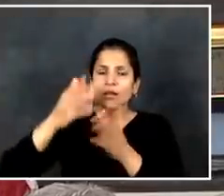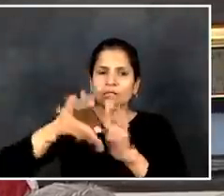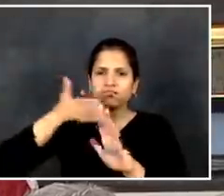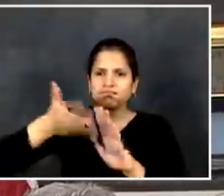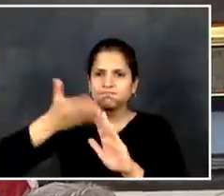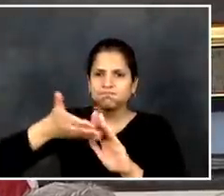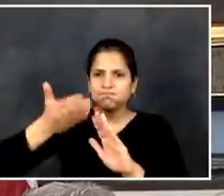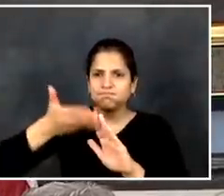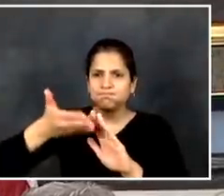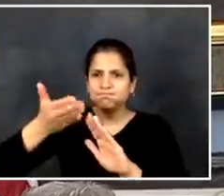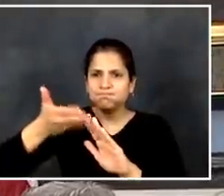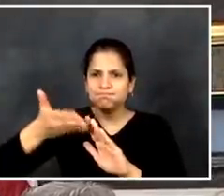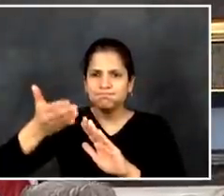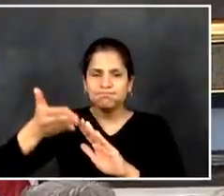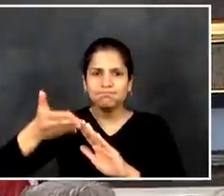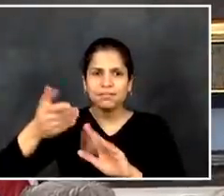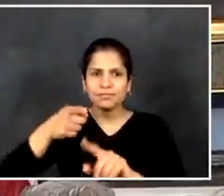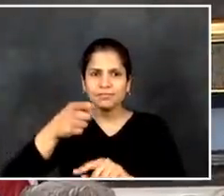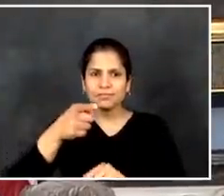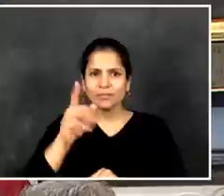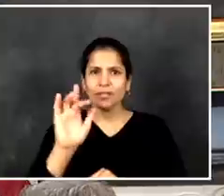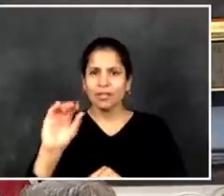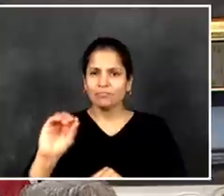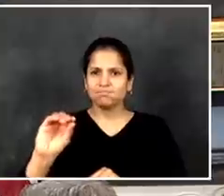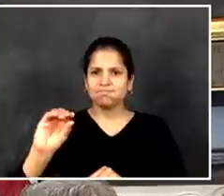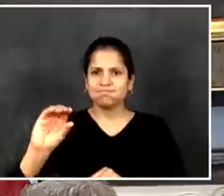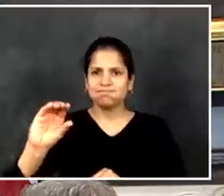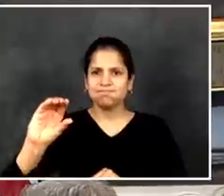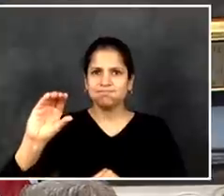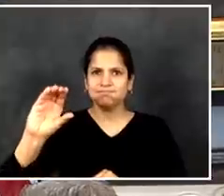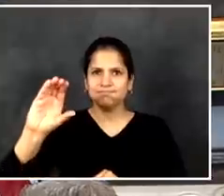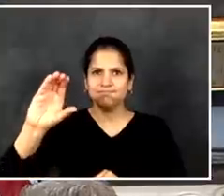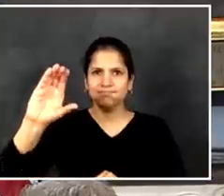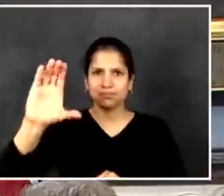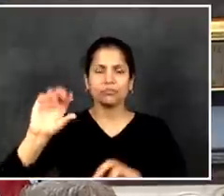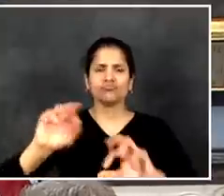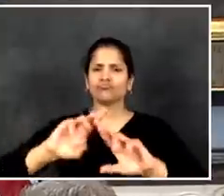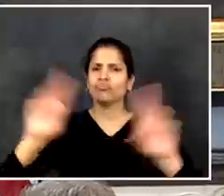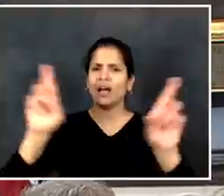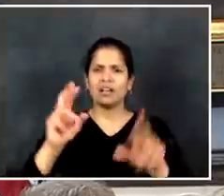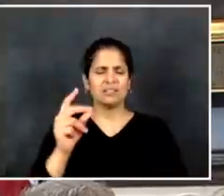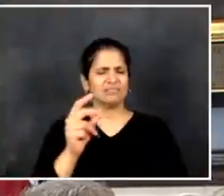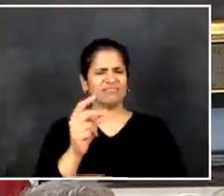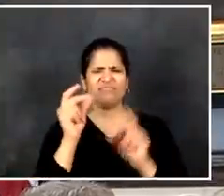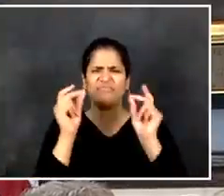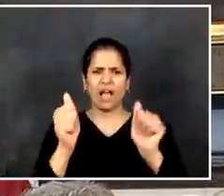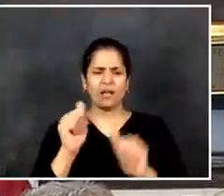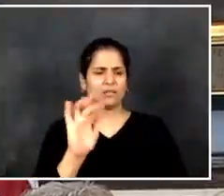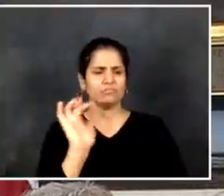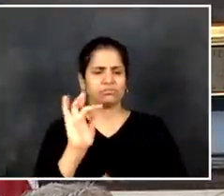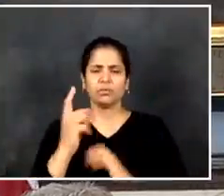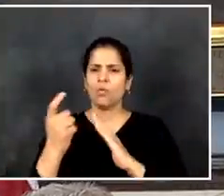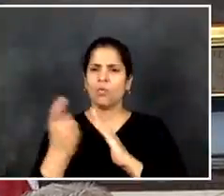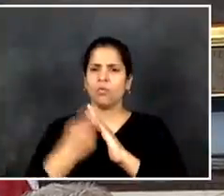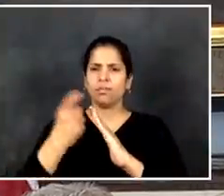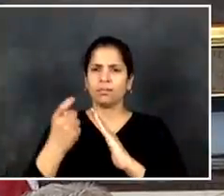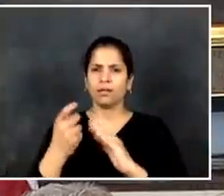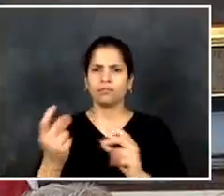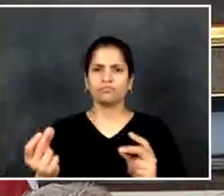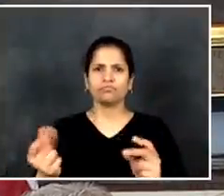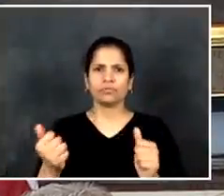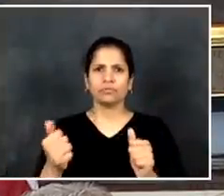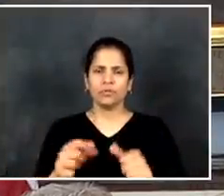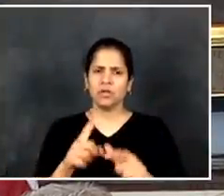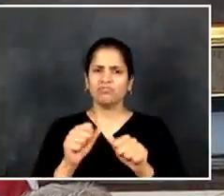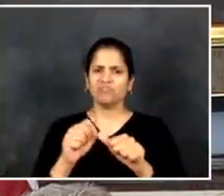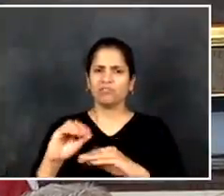be like watching paint dry. It's going to go for hours and days. The bags themselves last for about 3 days. So we